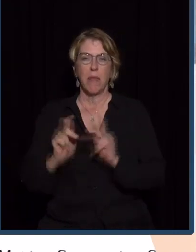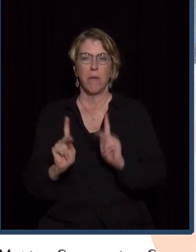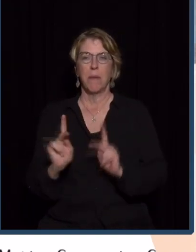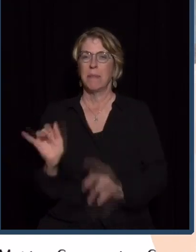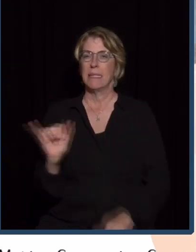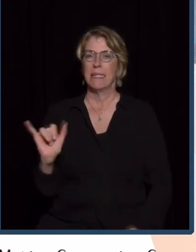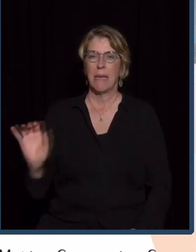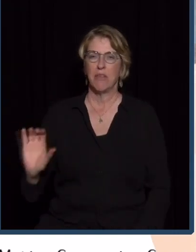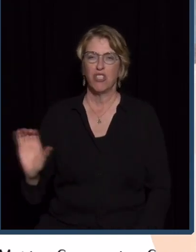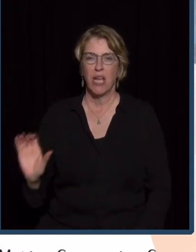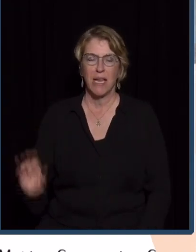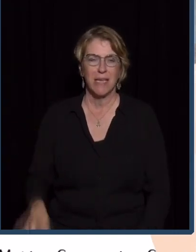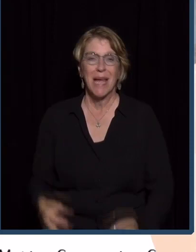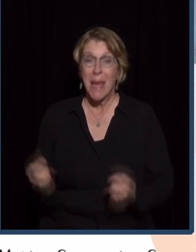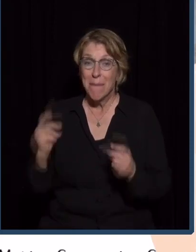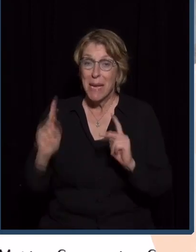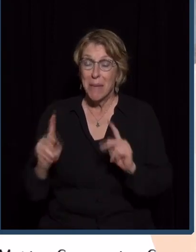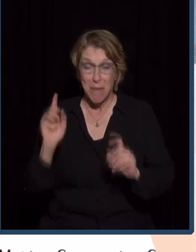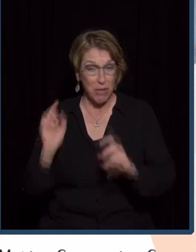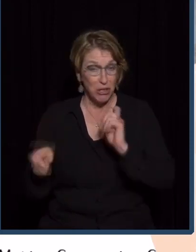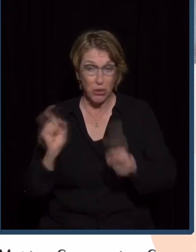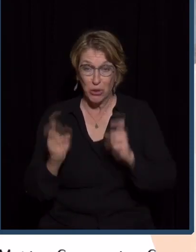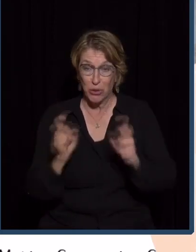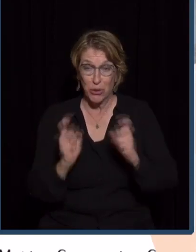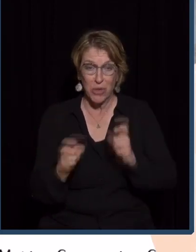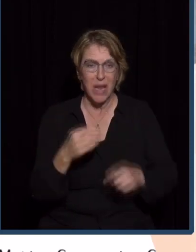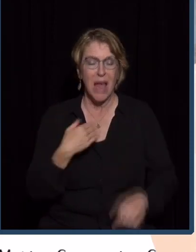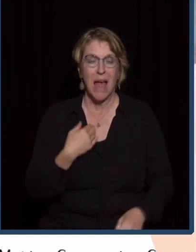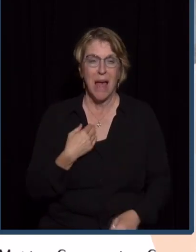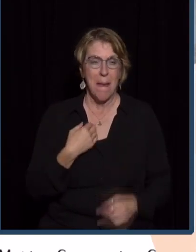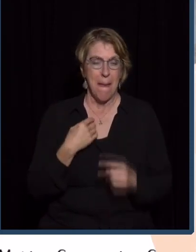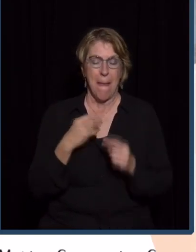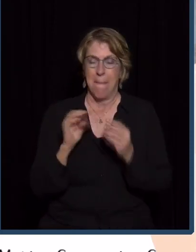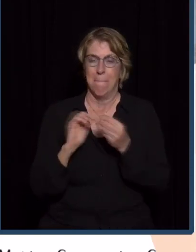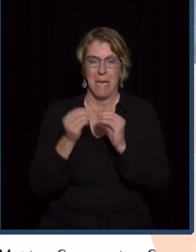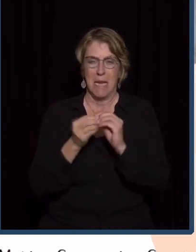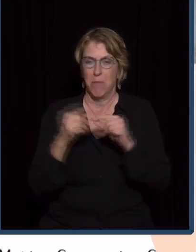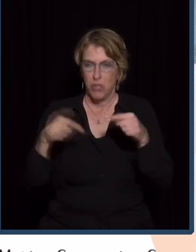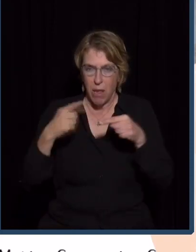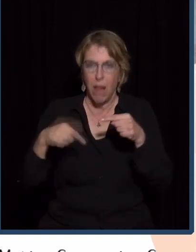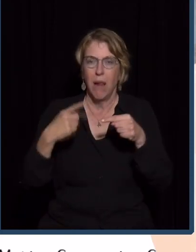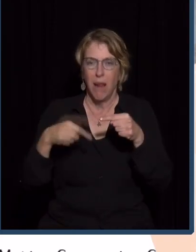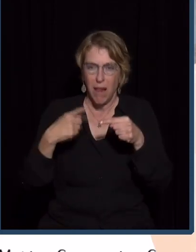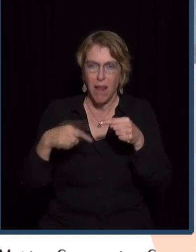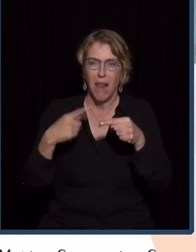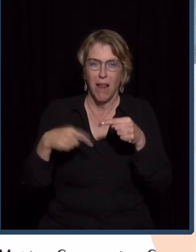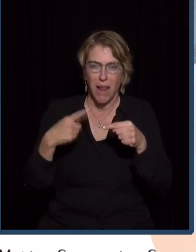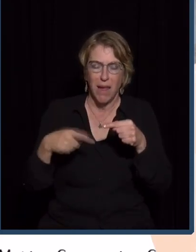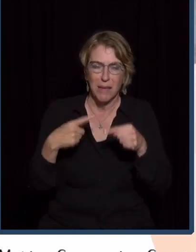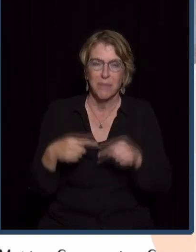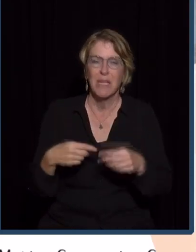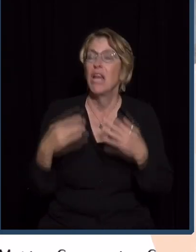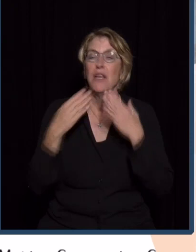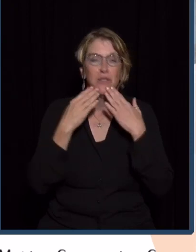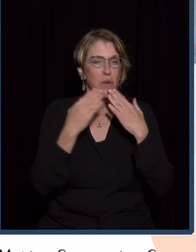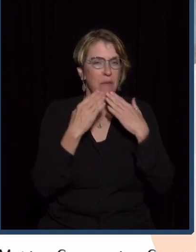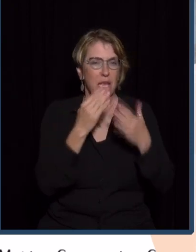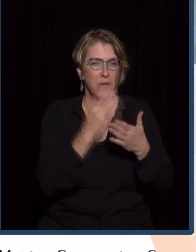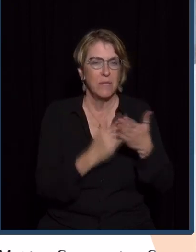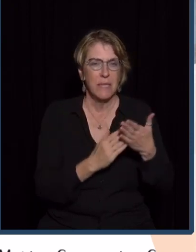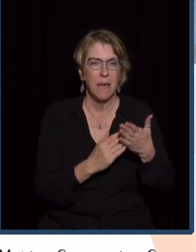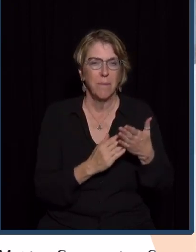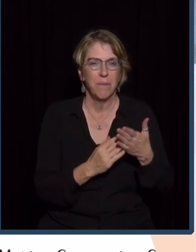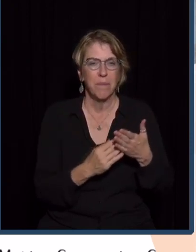And I see so many of you are giving right now. I have my numbers rolling in front of me. So I'm just gonna take a minute to thank some of you. I wanna